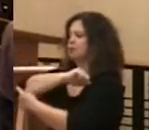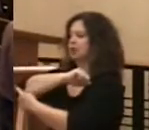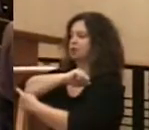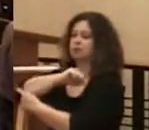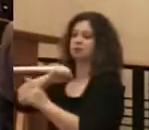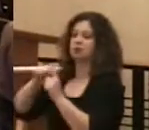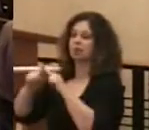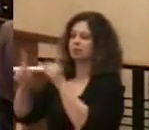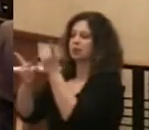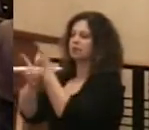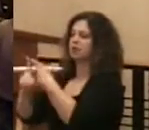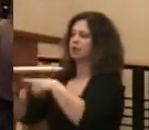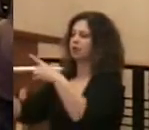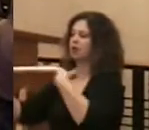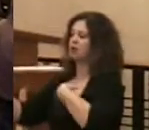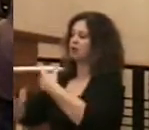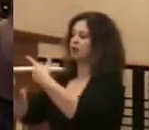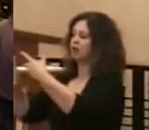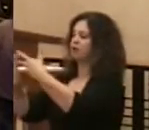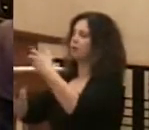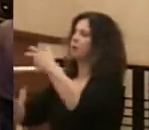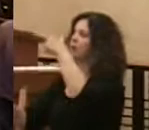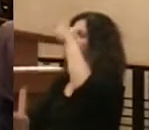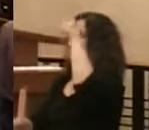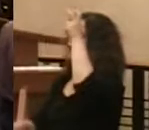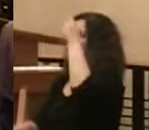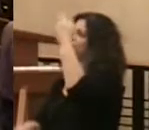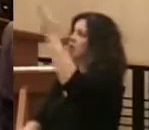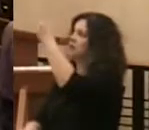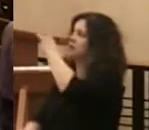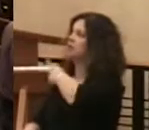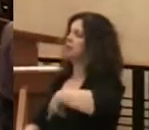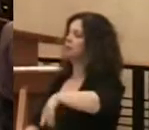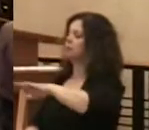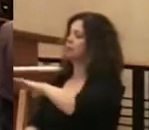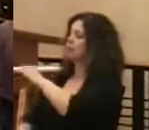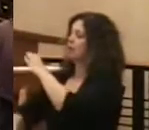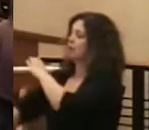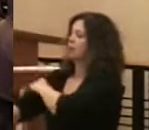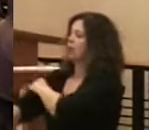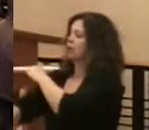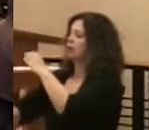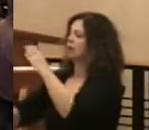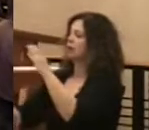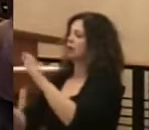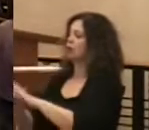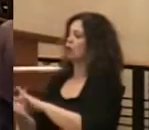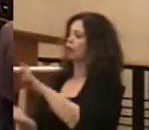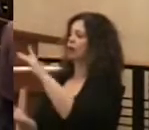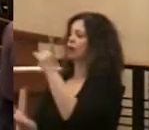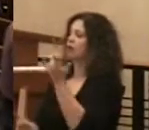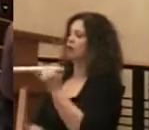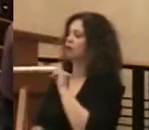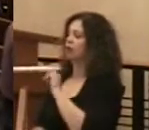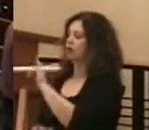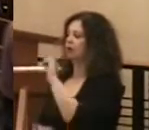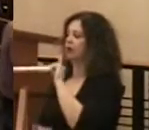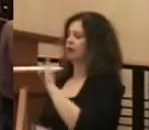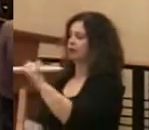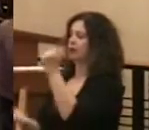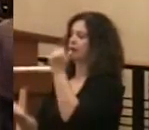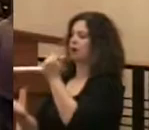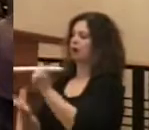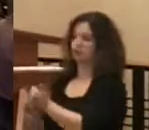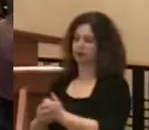into temptation, but deliver us from evil. For thine is the kingdom, and the power, and the glory,